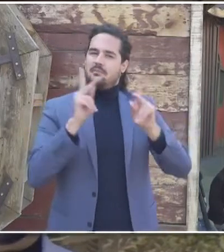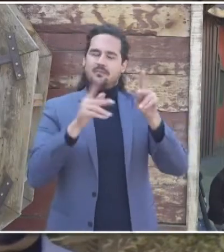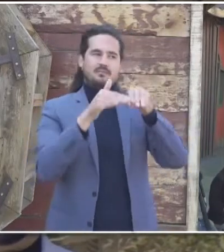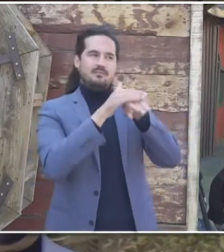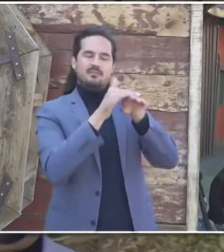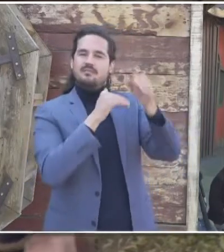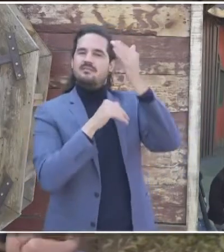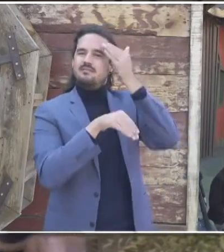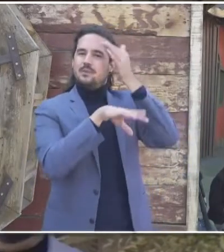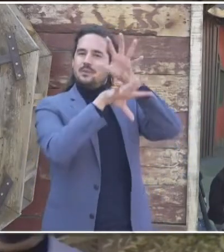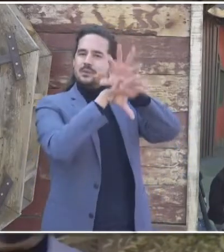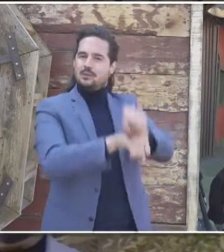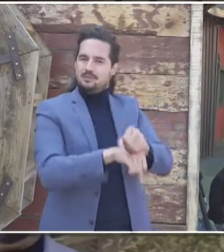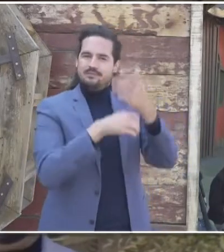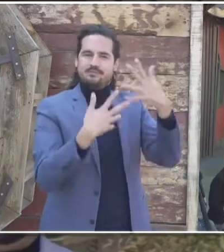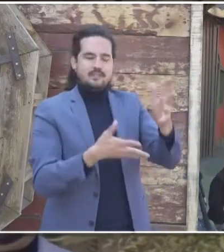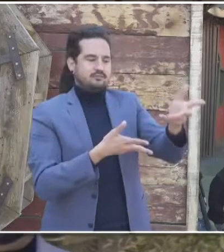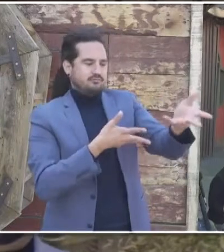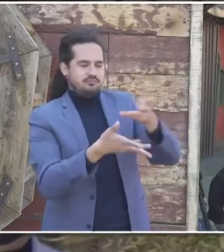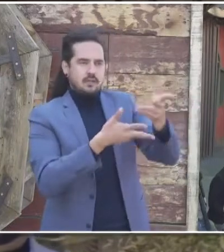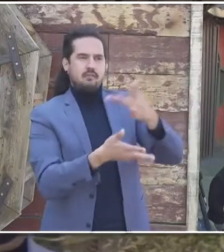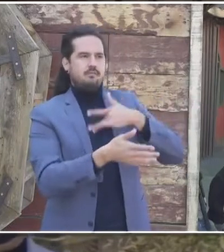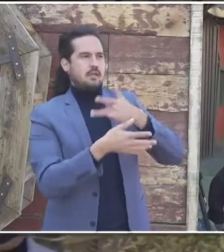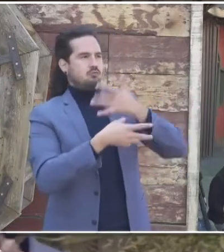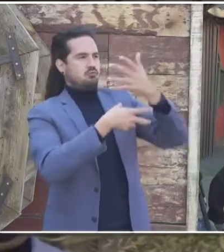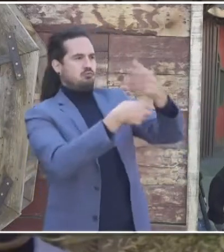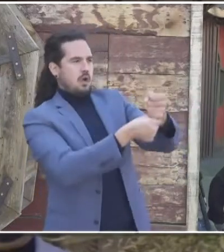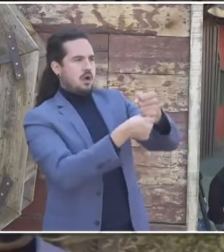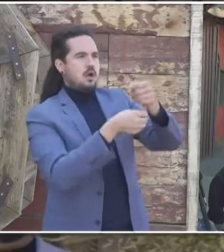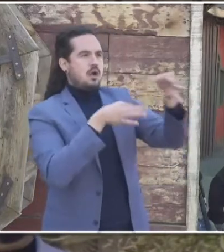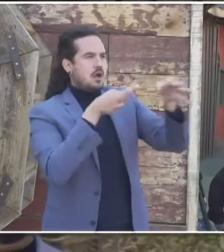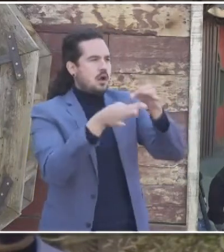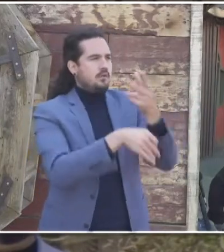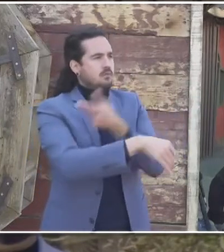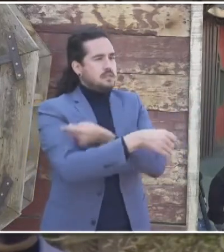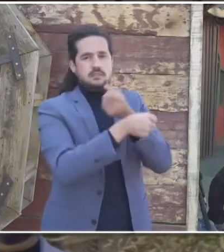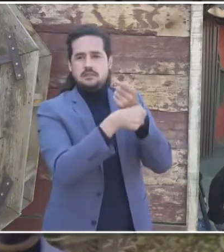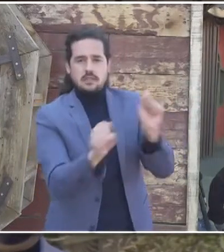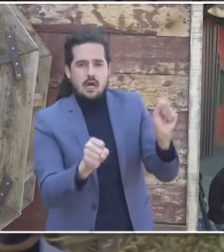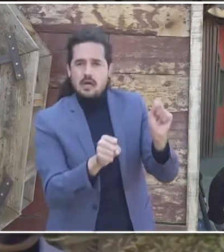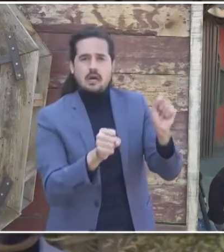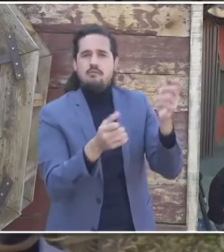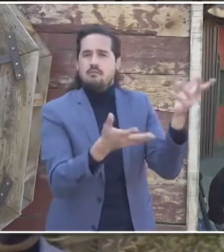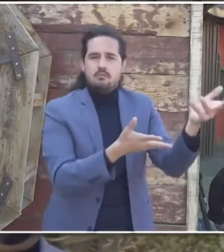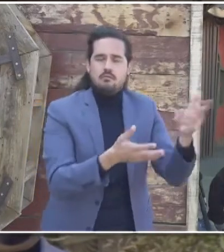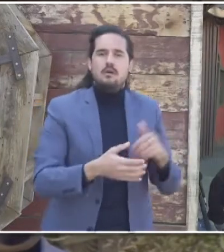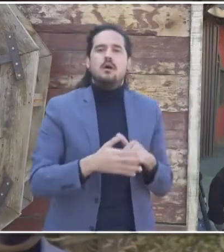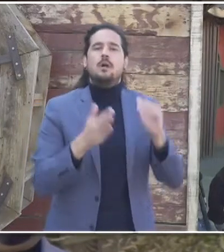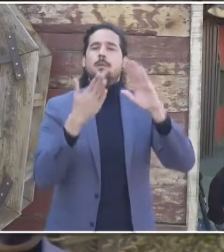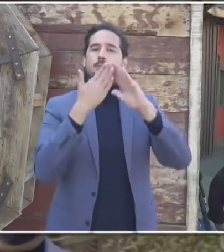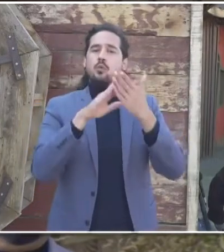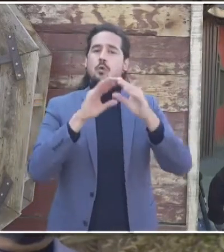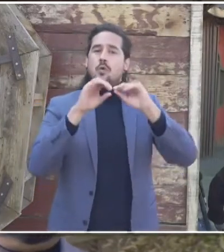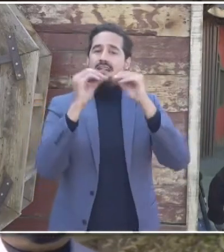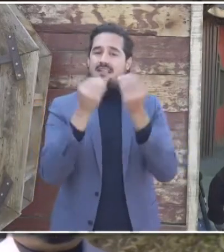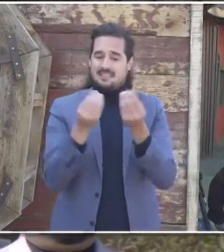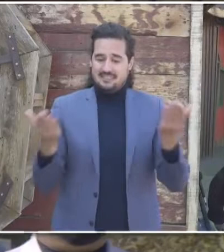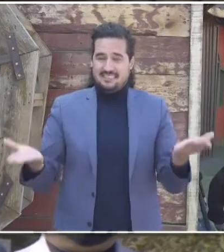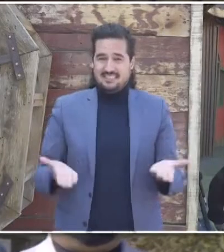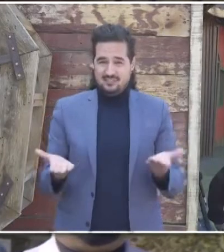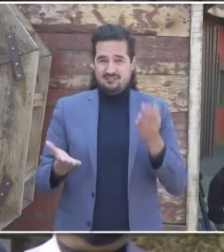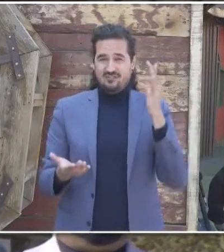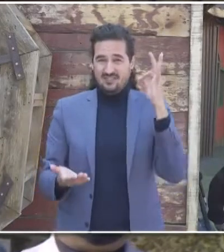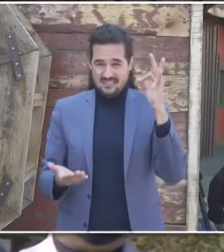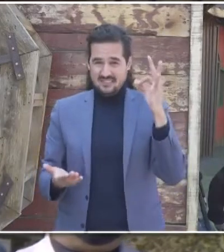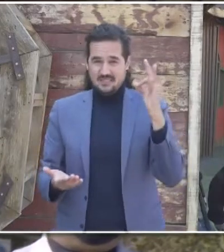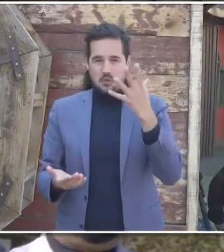these vaccines. Many of those community-based organizations located not only here in Fresno proper, but in the entire region